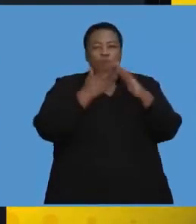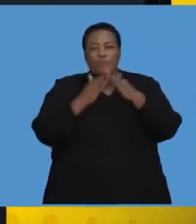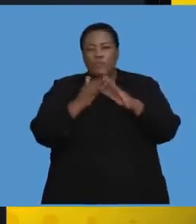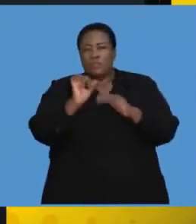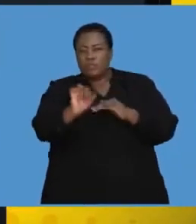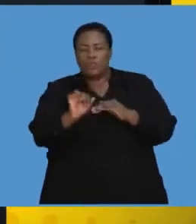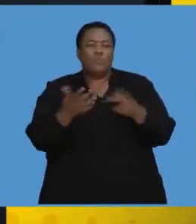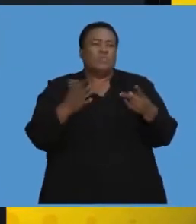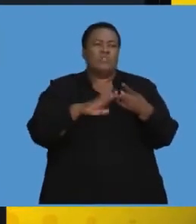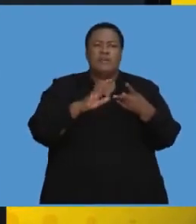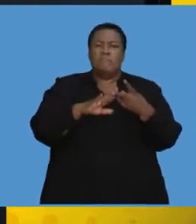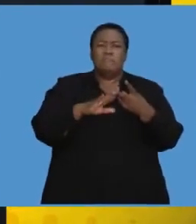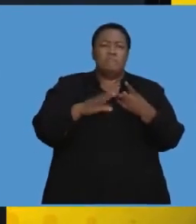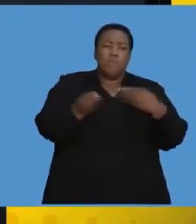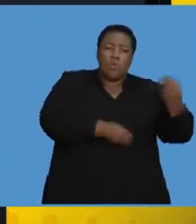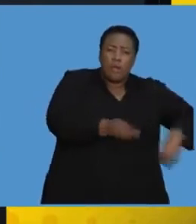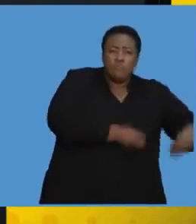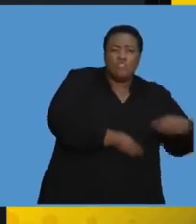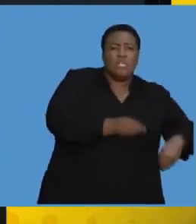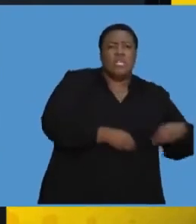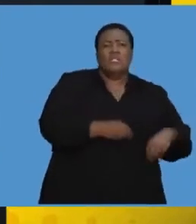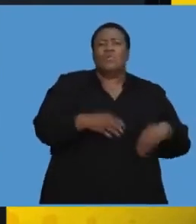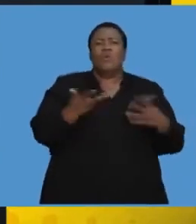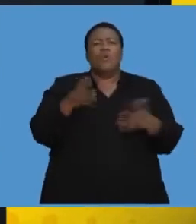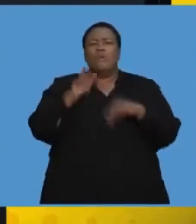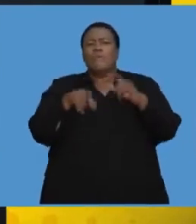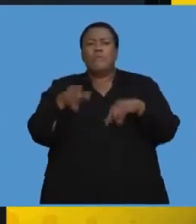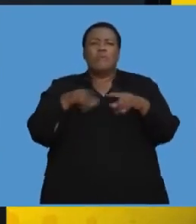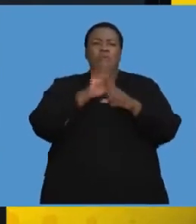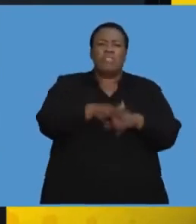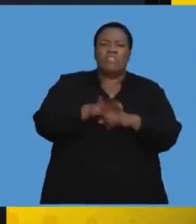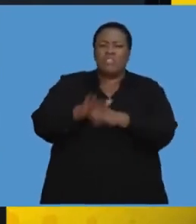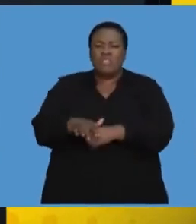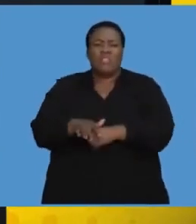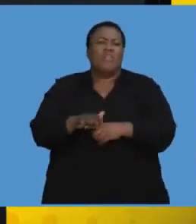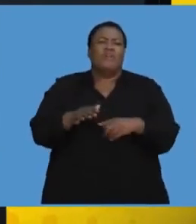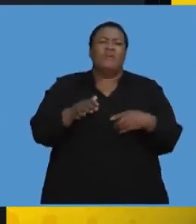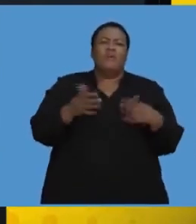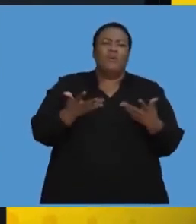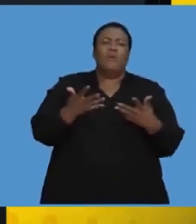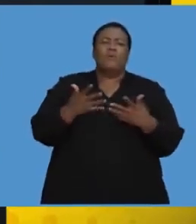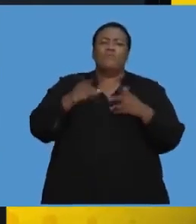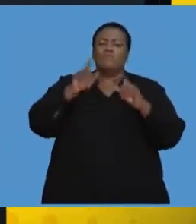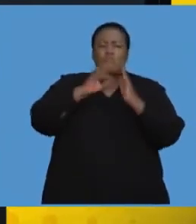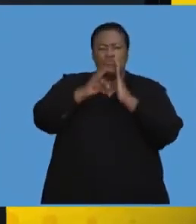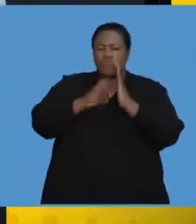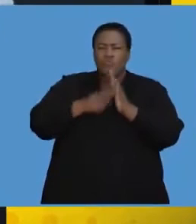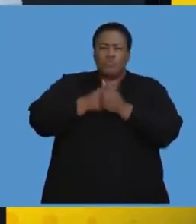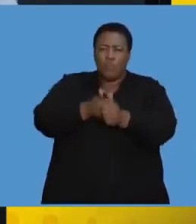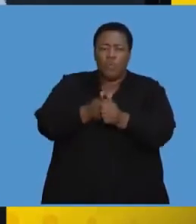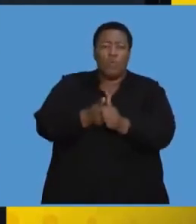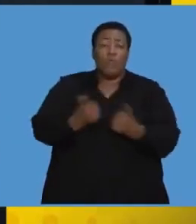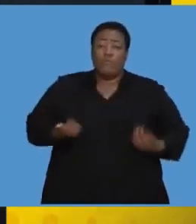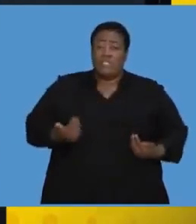about bureaucracy, where sometimes people are hell-bent, or the service providers are hell-bent on following rules and